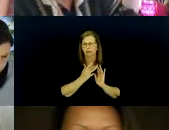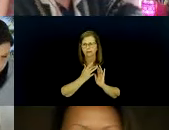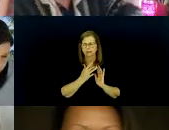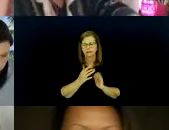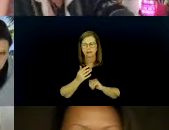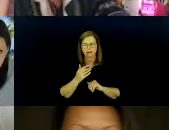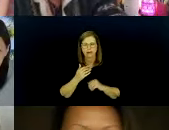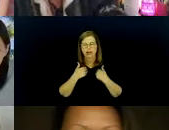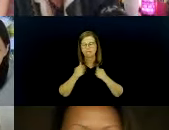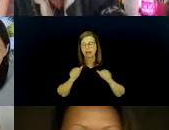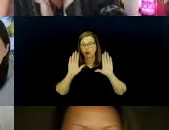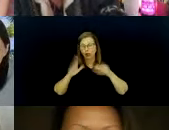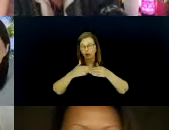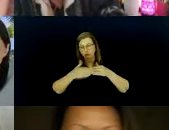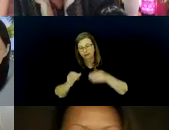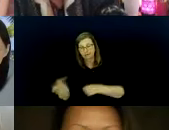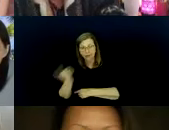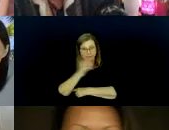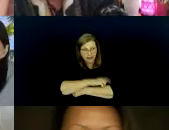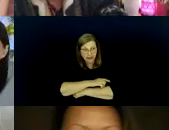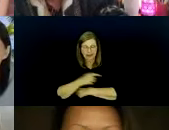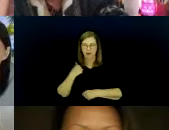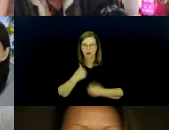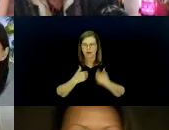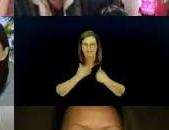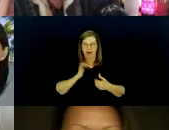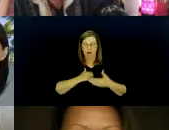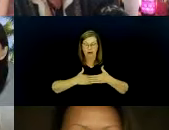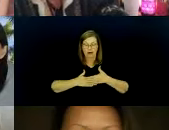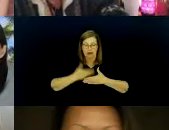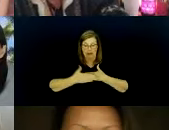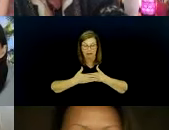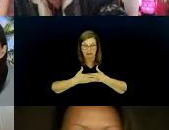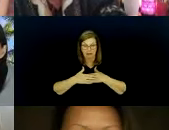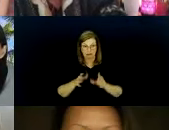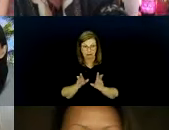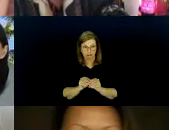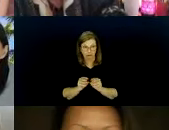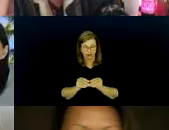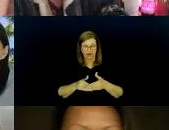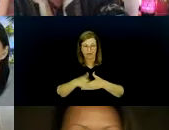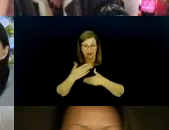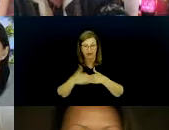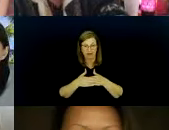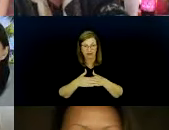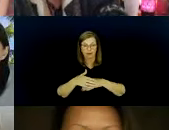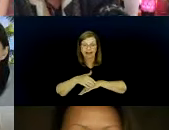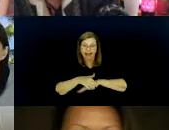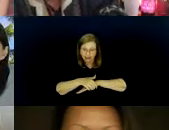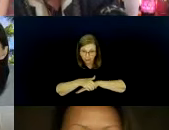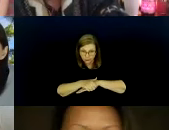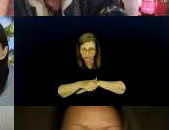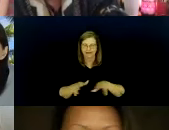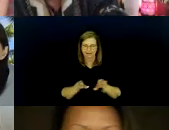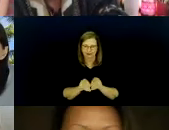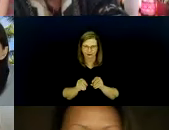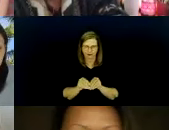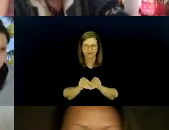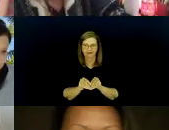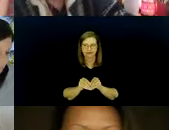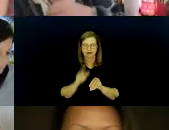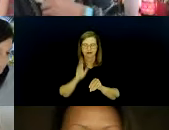a great rest of your day. We have our next session, our next English session